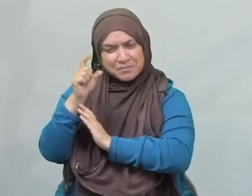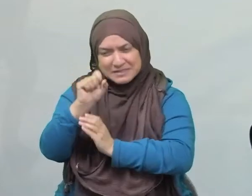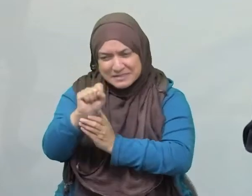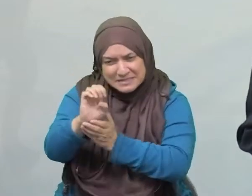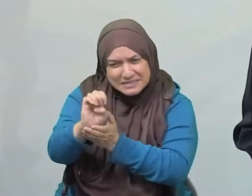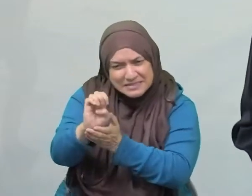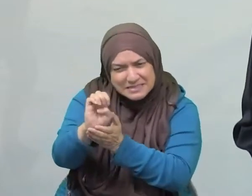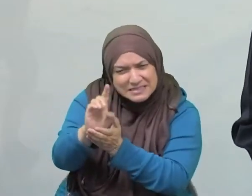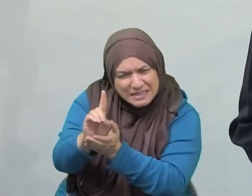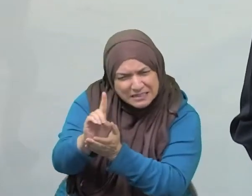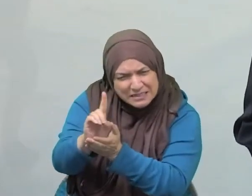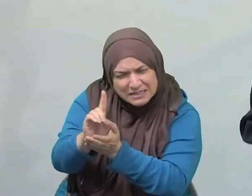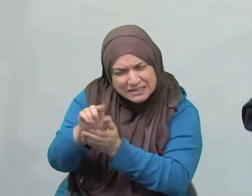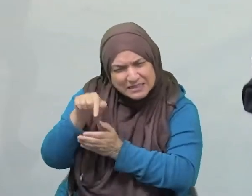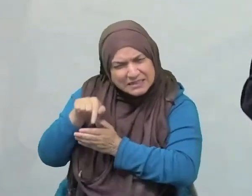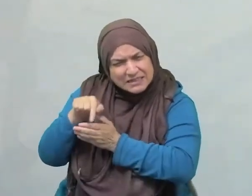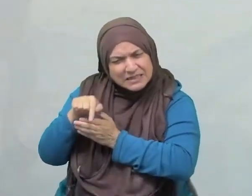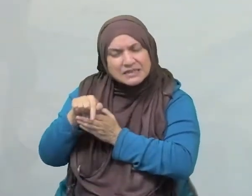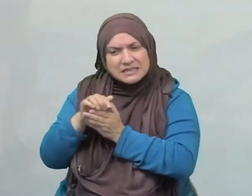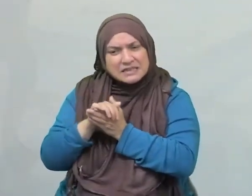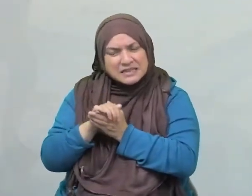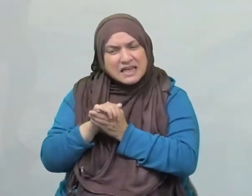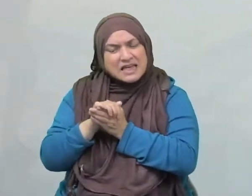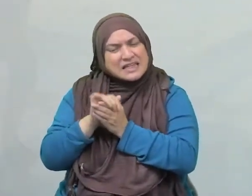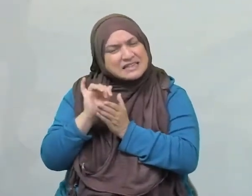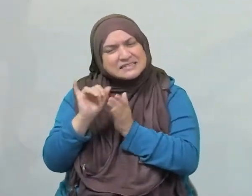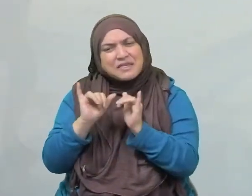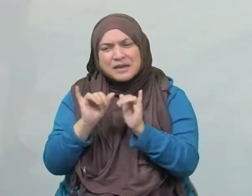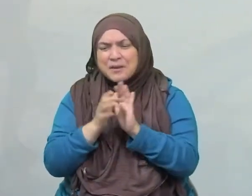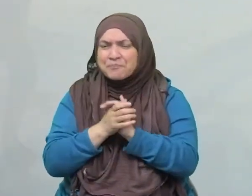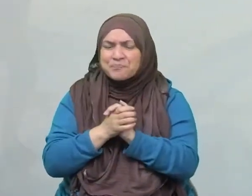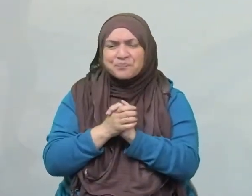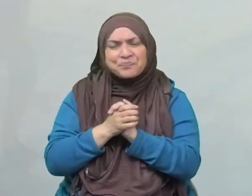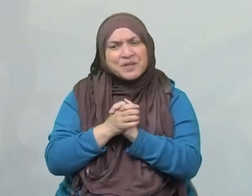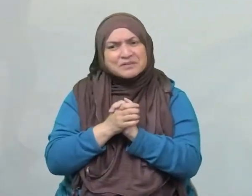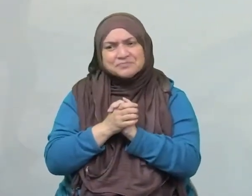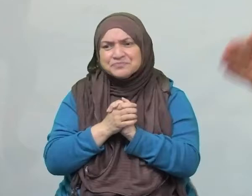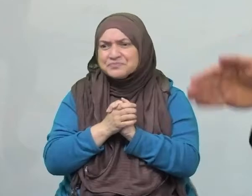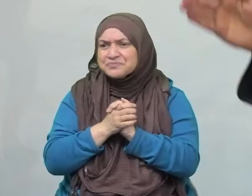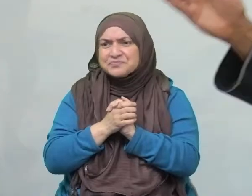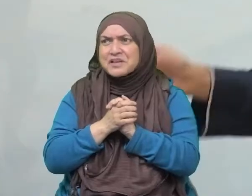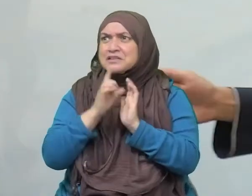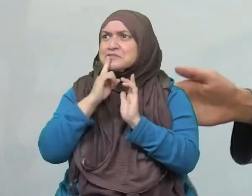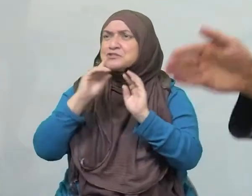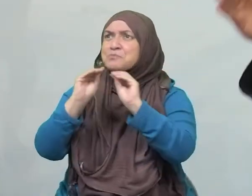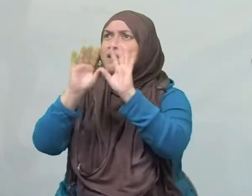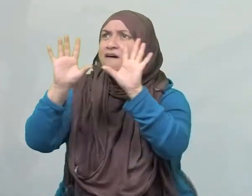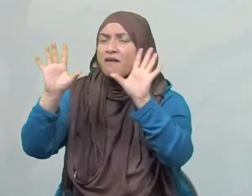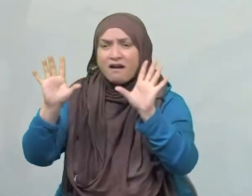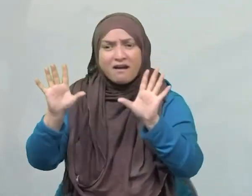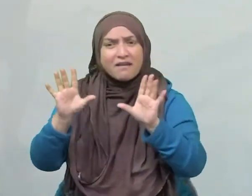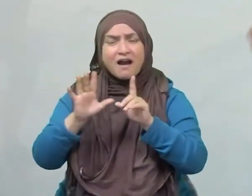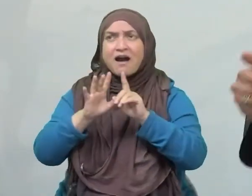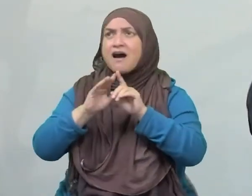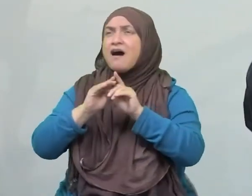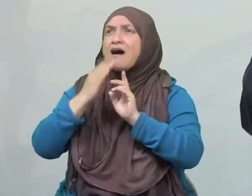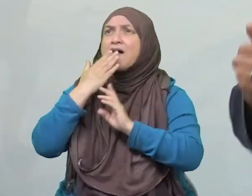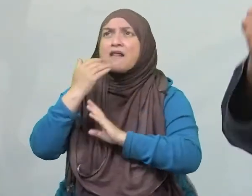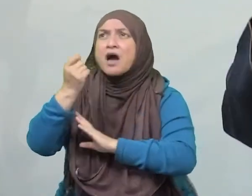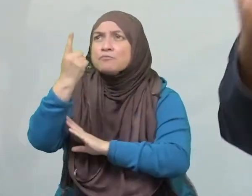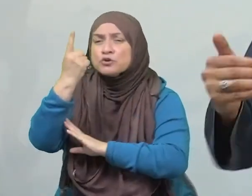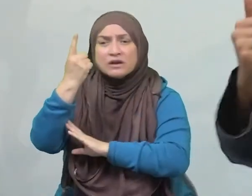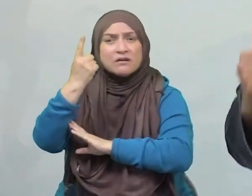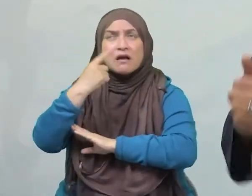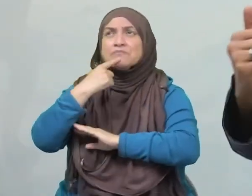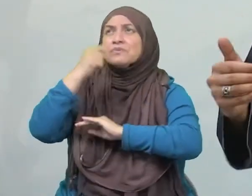the glorification of allah and then you find the hadith where the prophet sallallahu alaihi wasallam said the most beloved the